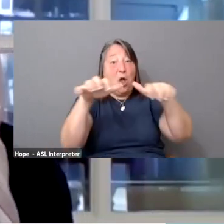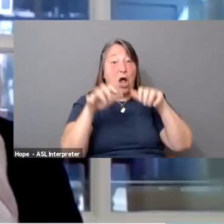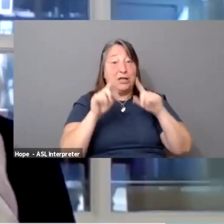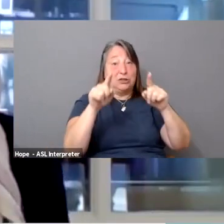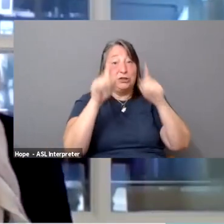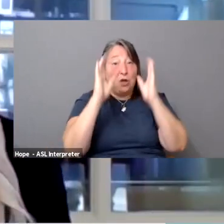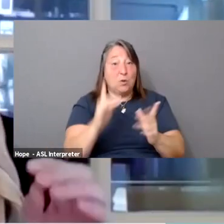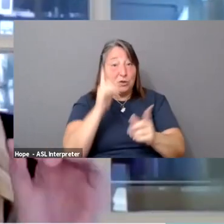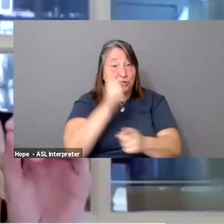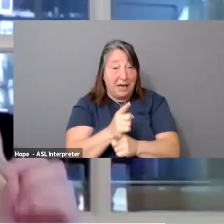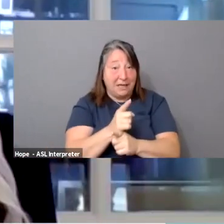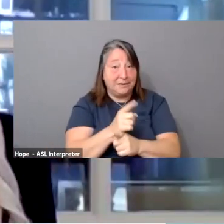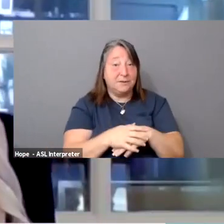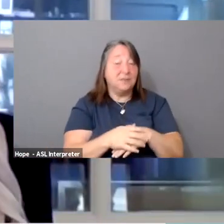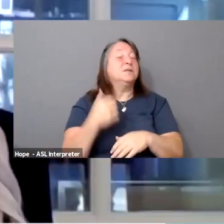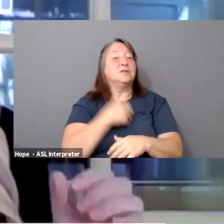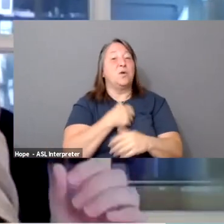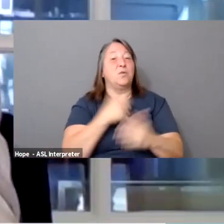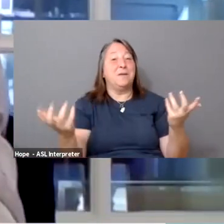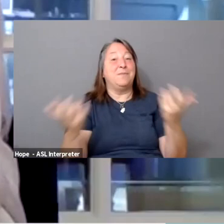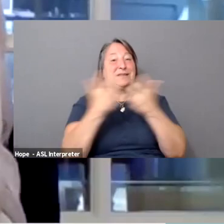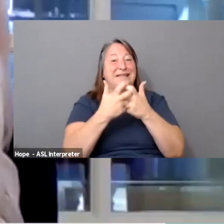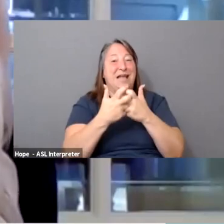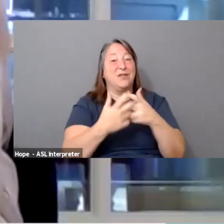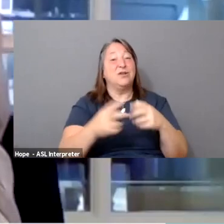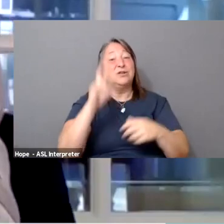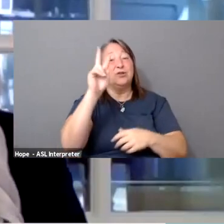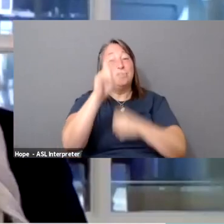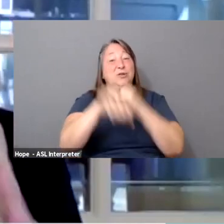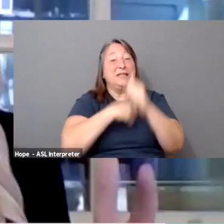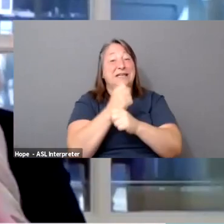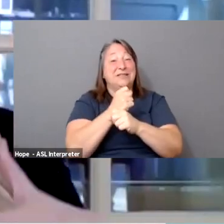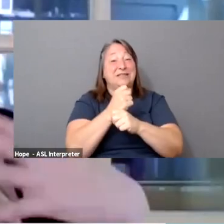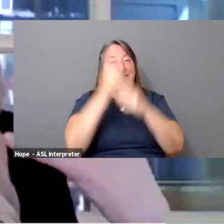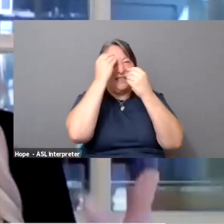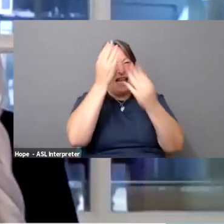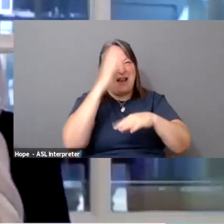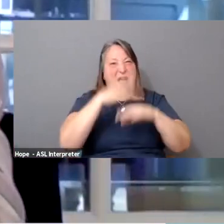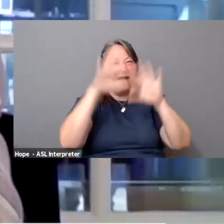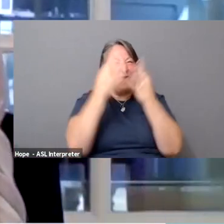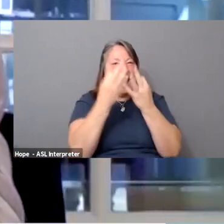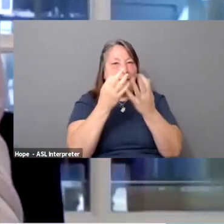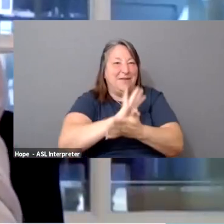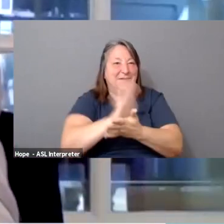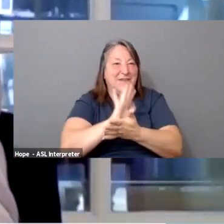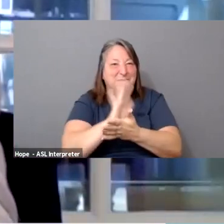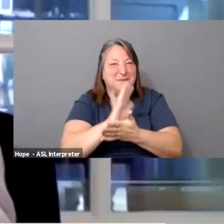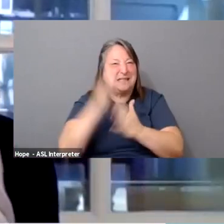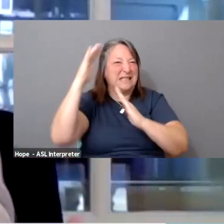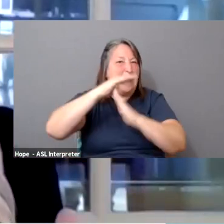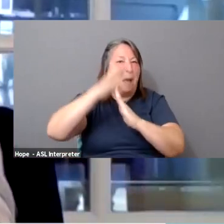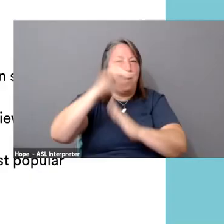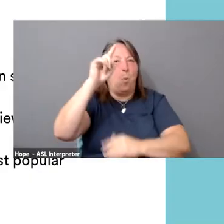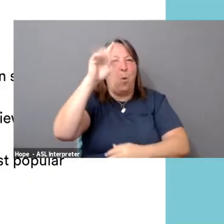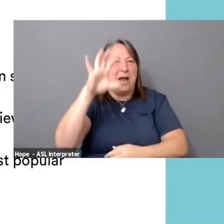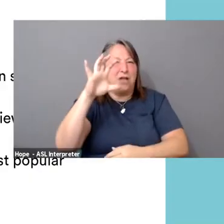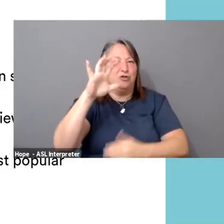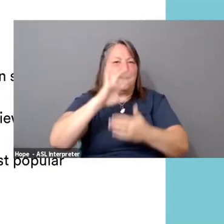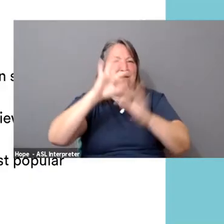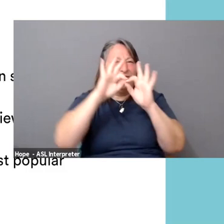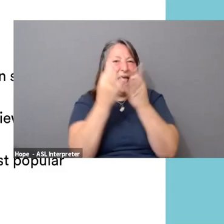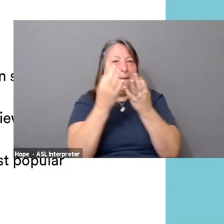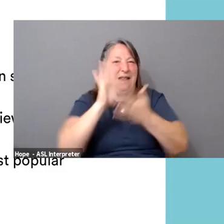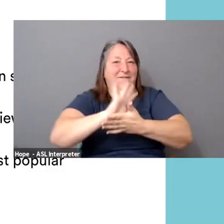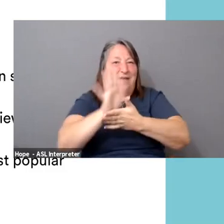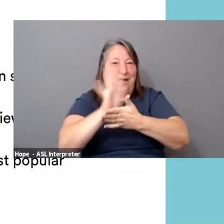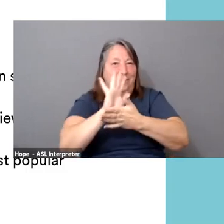right? So we put together 2 years of data on family films, and this is the CJANE, right, the top 100 family films. We